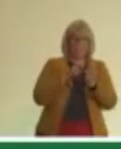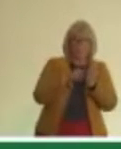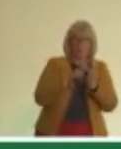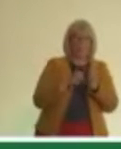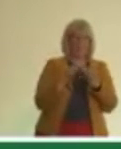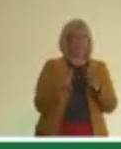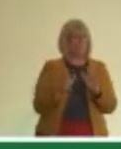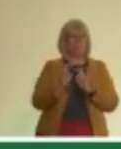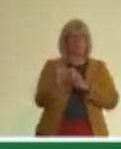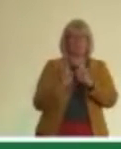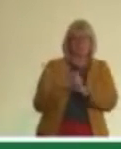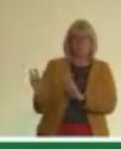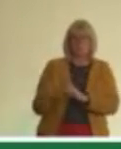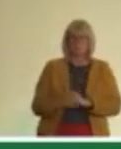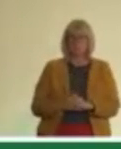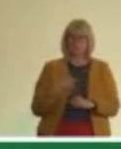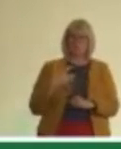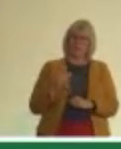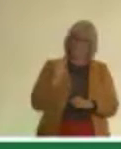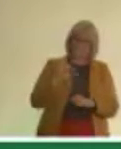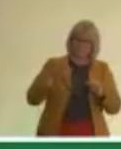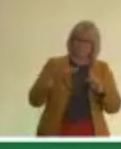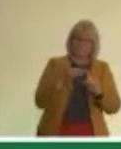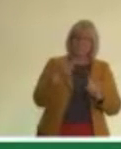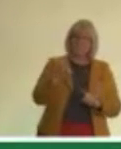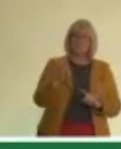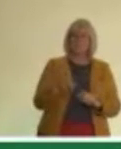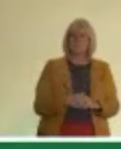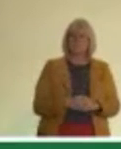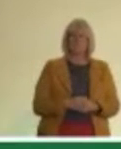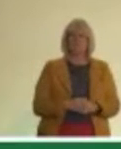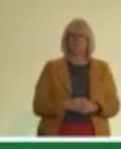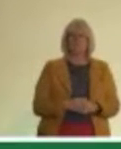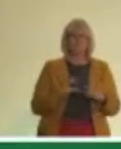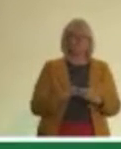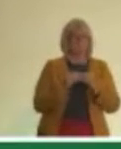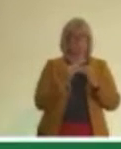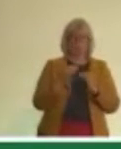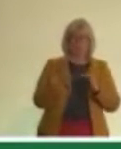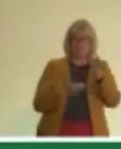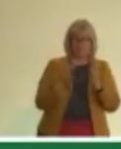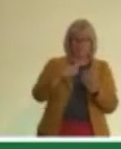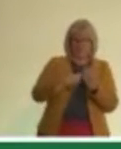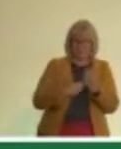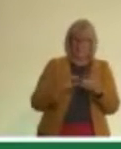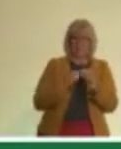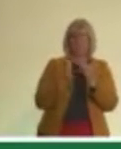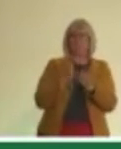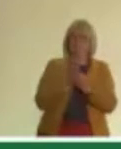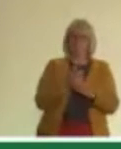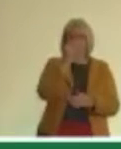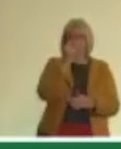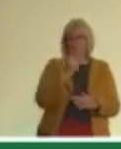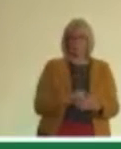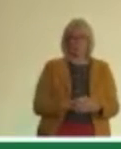about lives lived with purpose. It is about creating what is politically possible. And I may have mentioned this before in passing, but